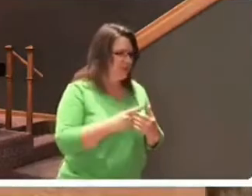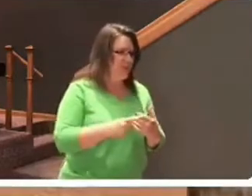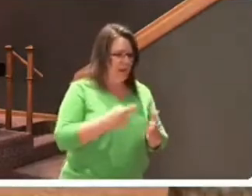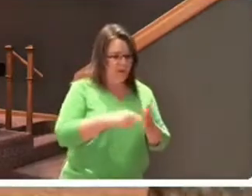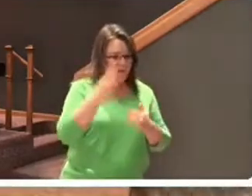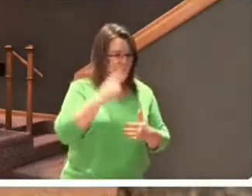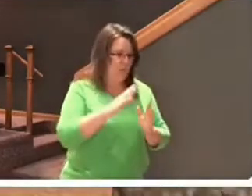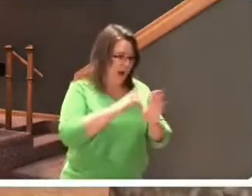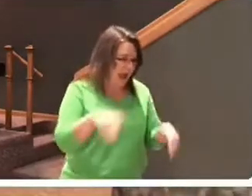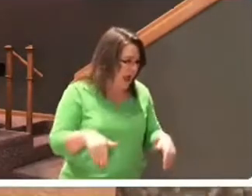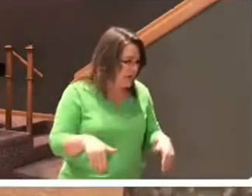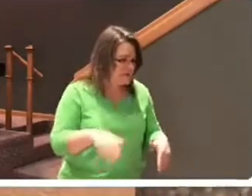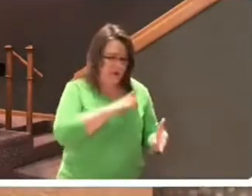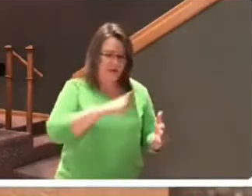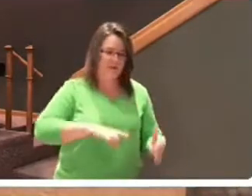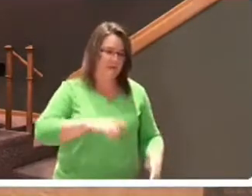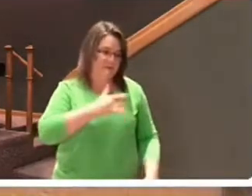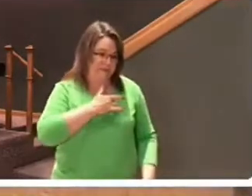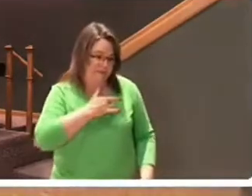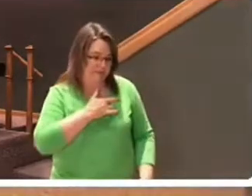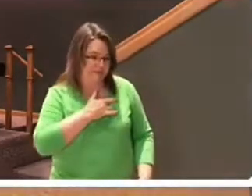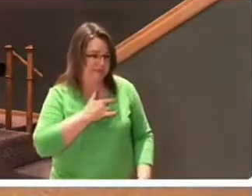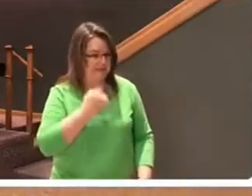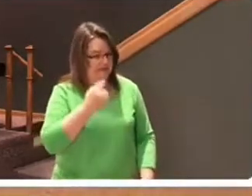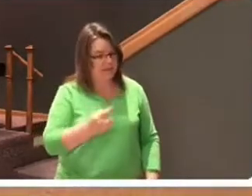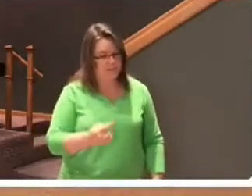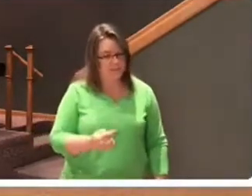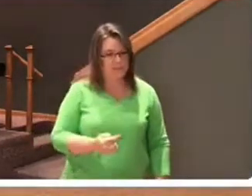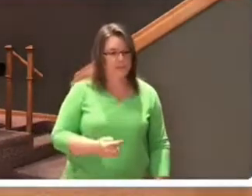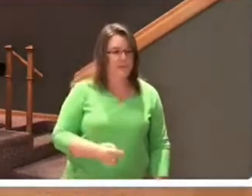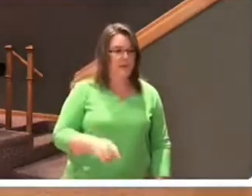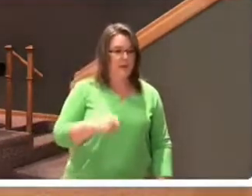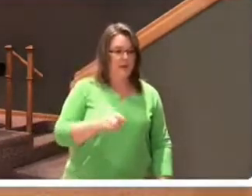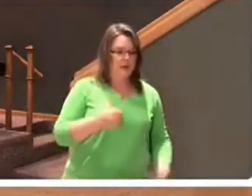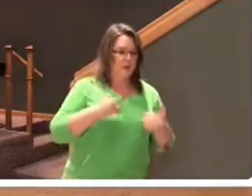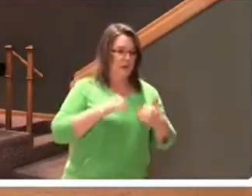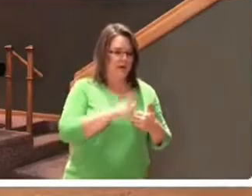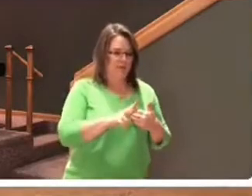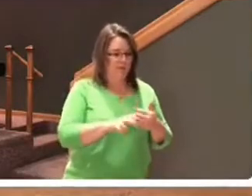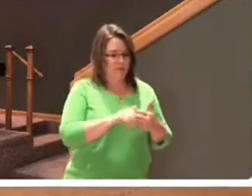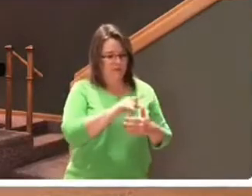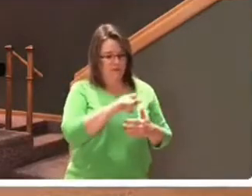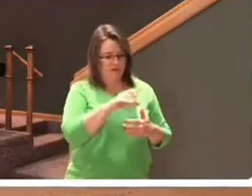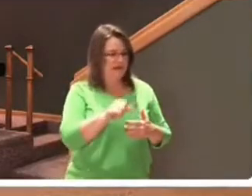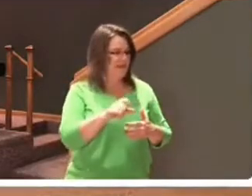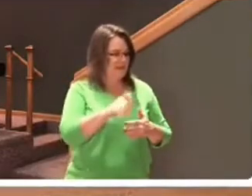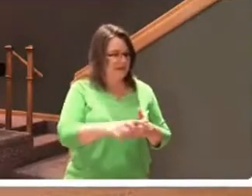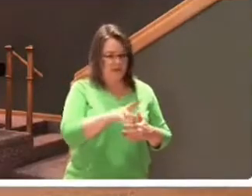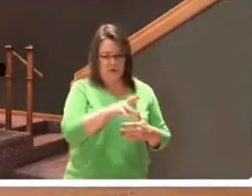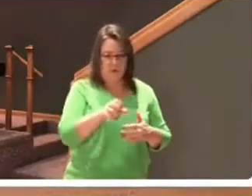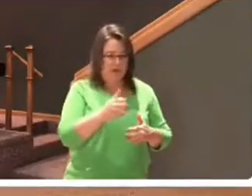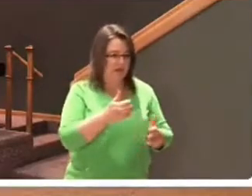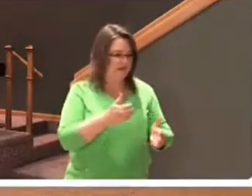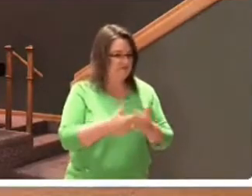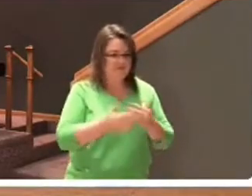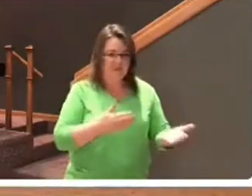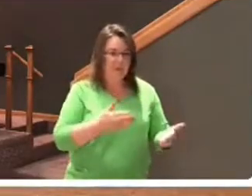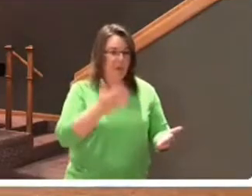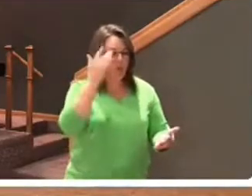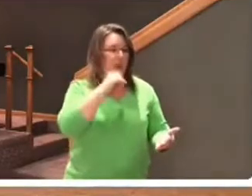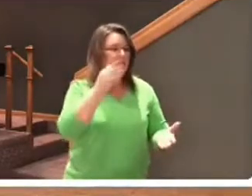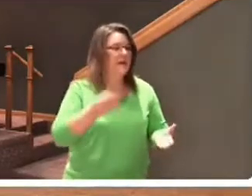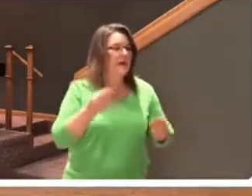for a house. The Lord spoke to my heart saying, you have 3 talents and need 300 anyway. Why not give